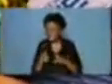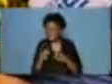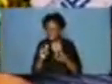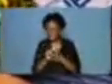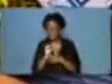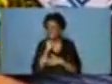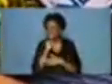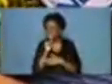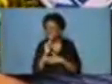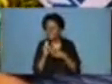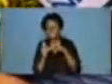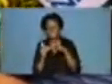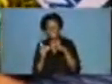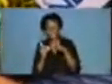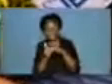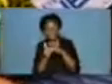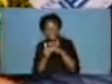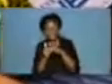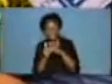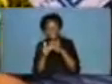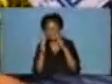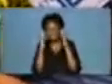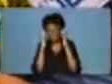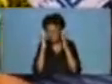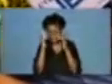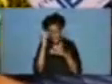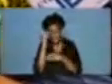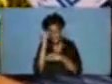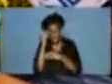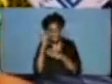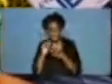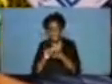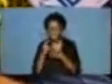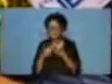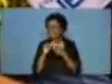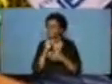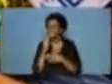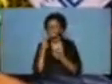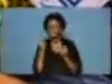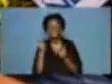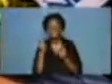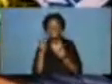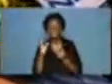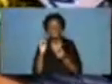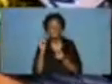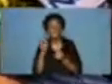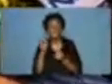not top of mind because that's not what we do. Our hotels are concerned that I'm getting the message out that